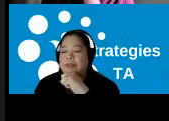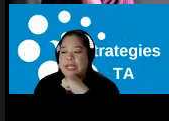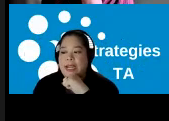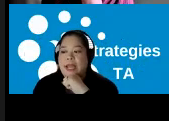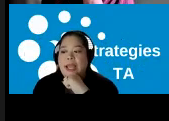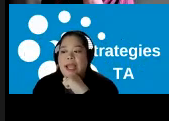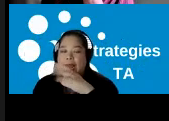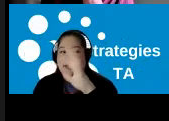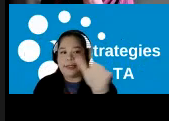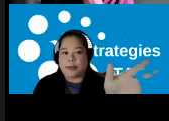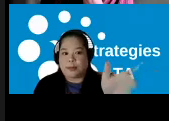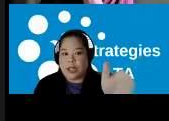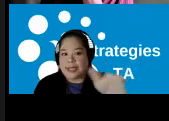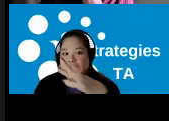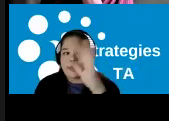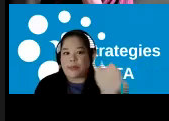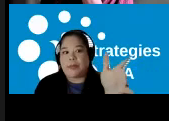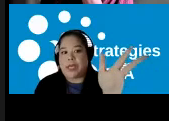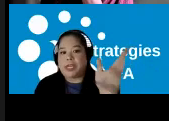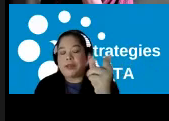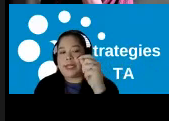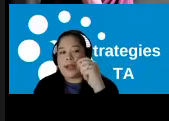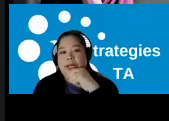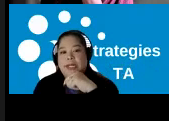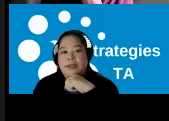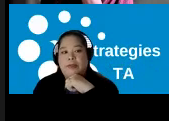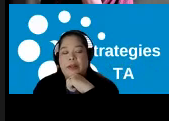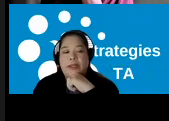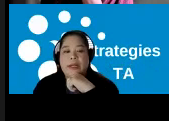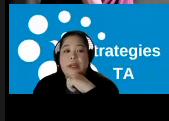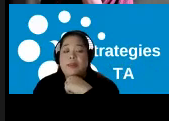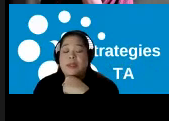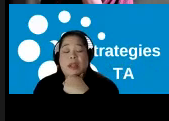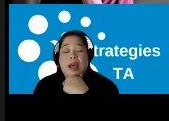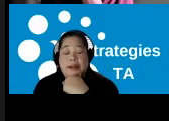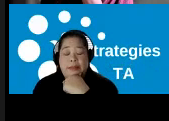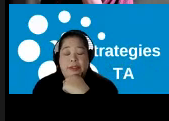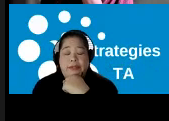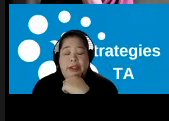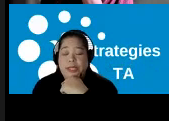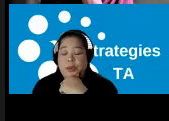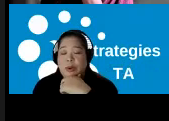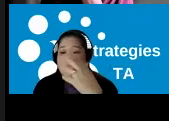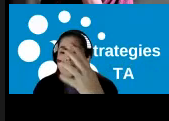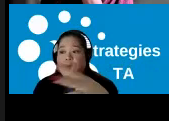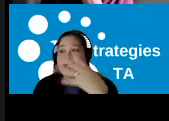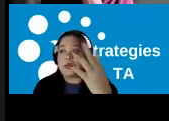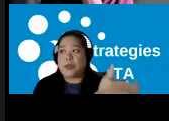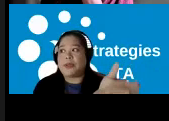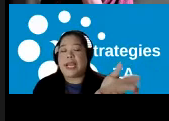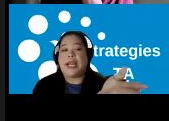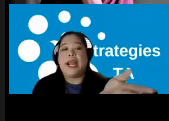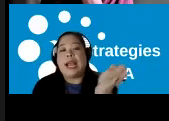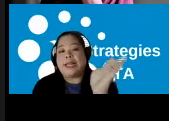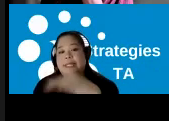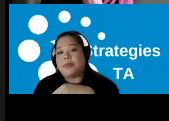some funding and had a little closet that wasn't really being used, and pretty soon found that there was a lot of families who ended up